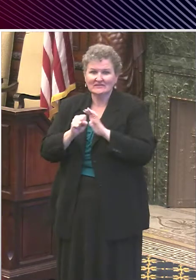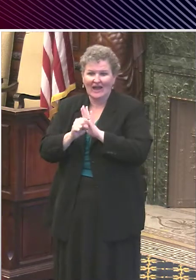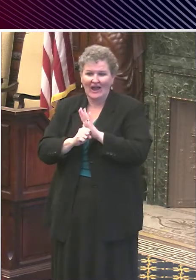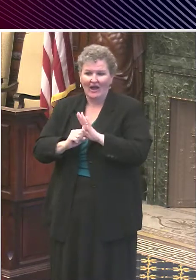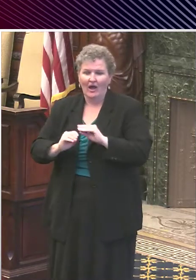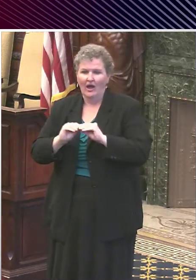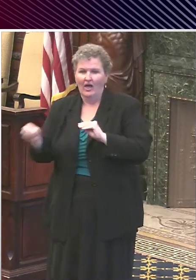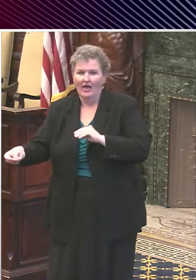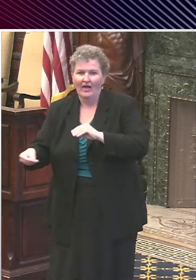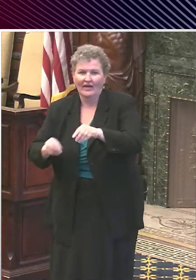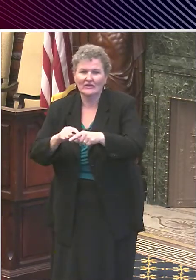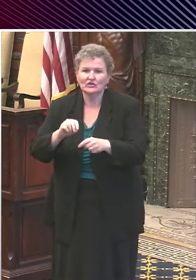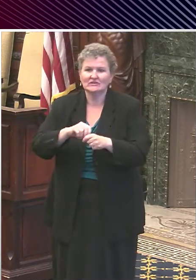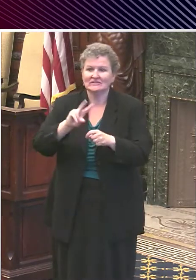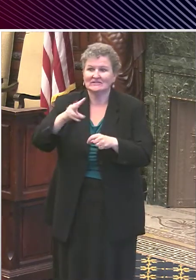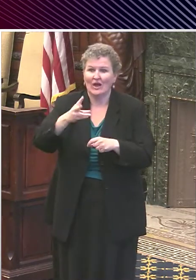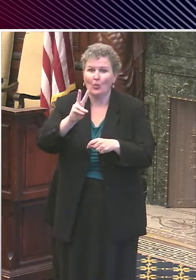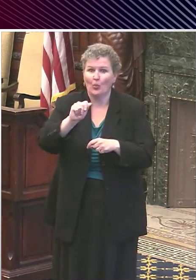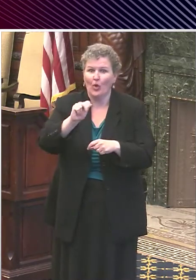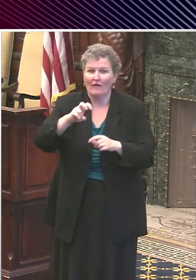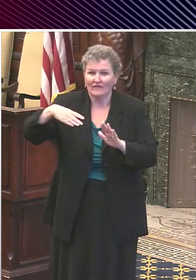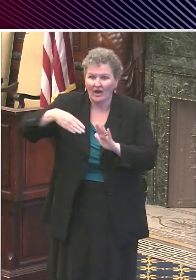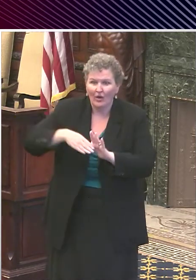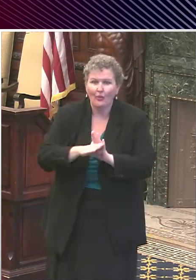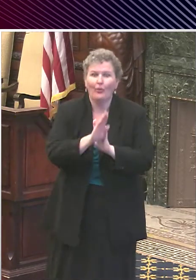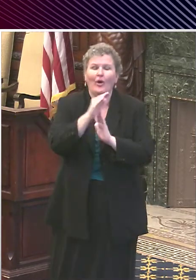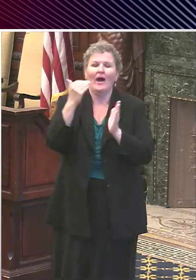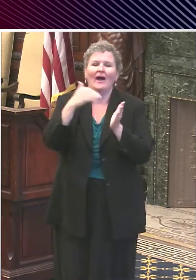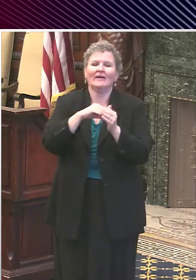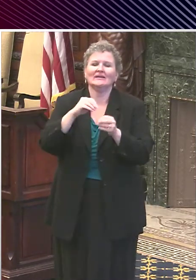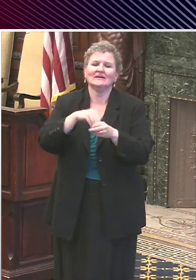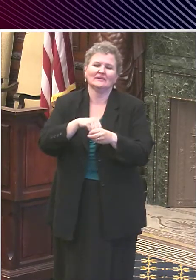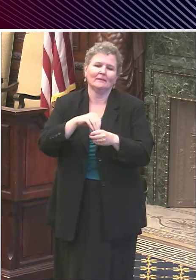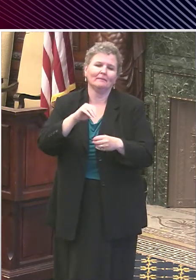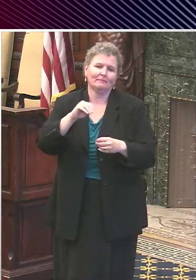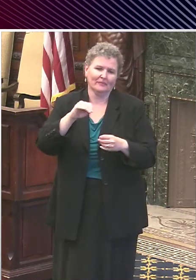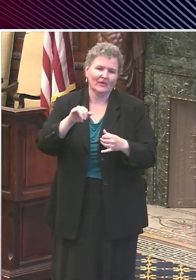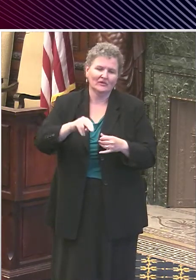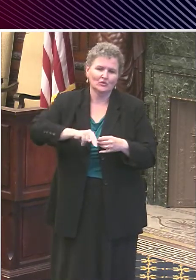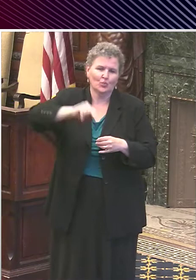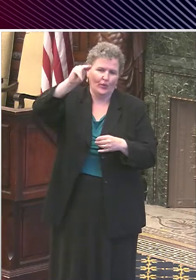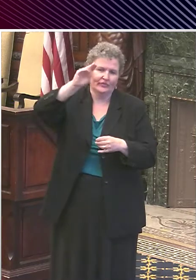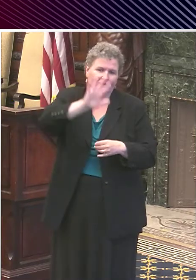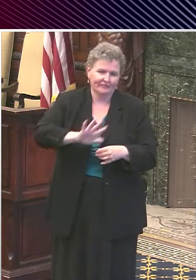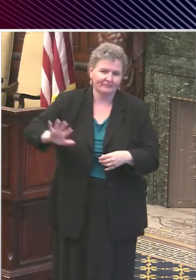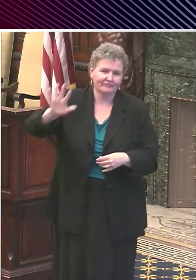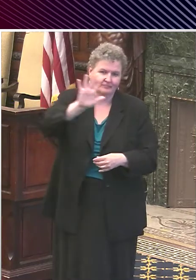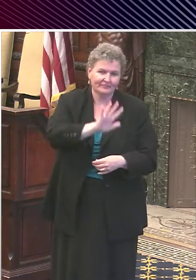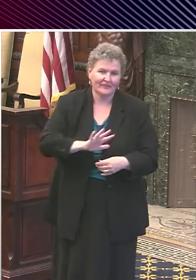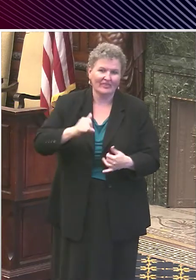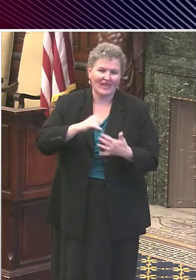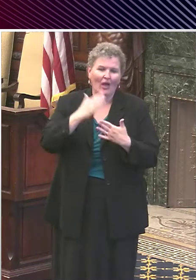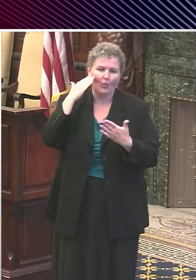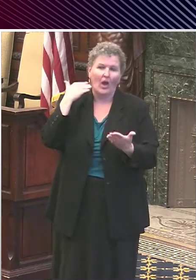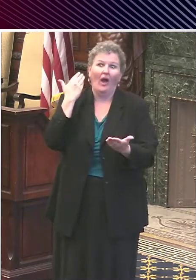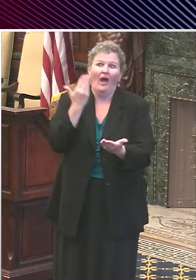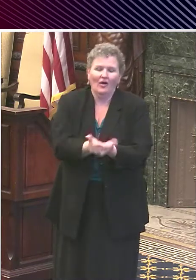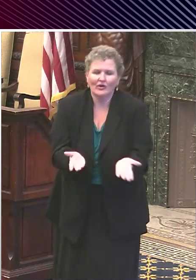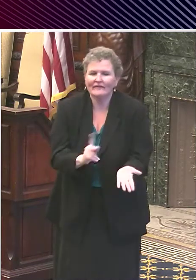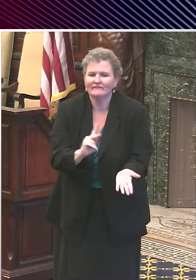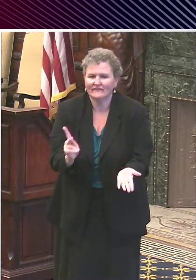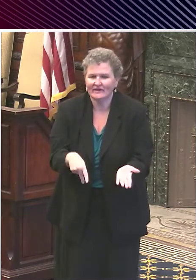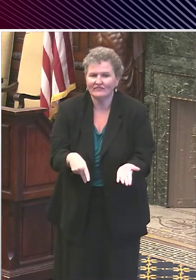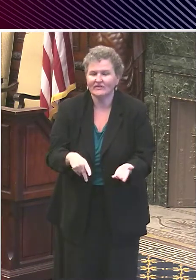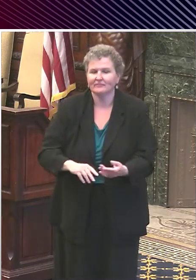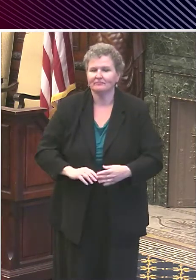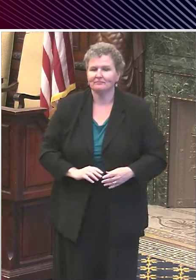there's a second wave that started there and then is spreading north and east from there. And that wave has now just arrived in Philadelphia. Second reason